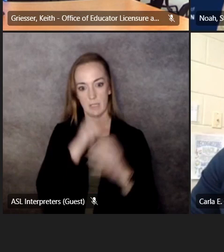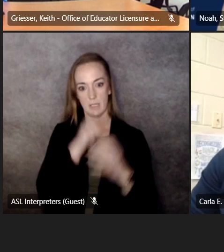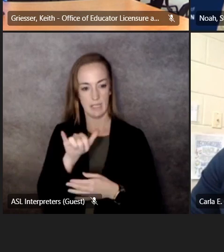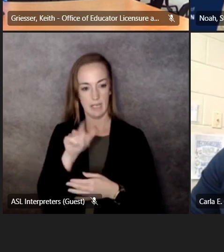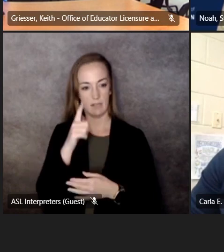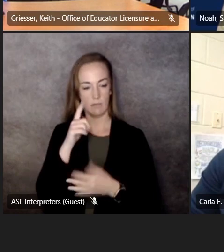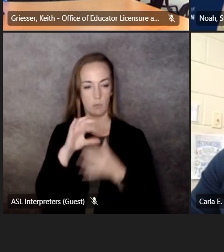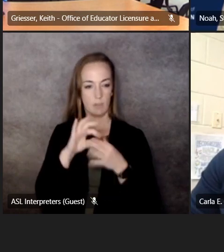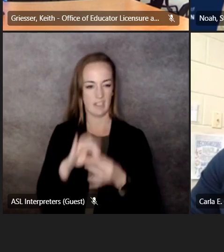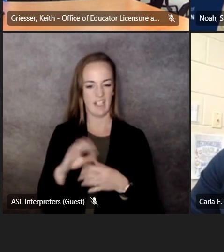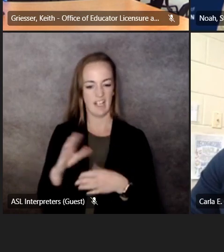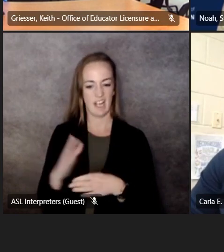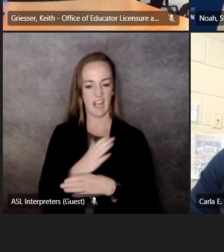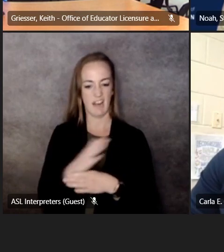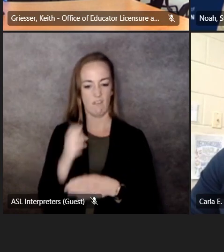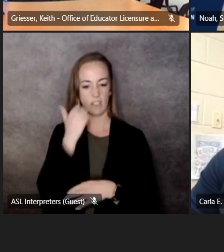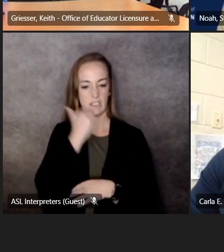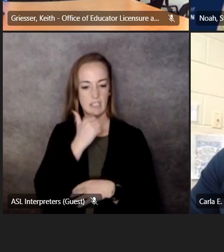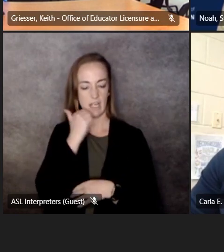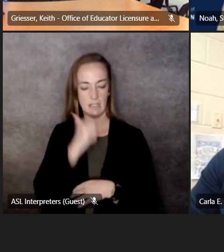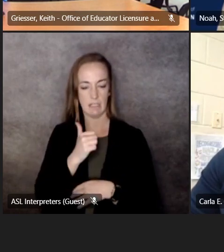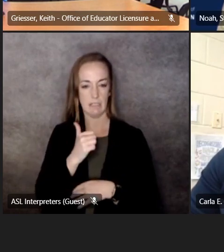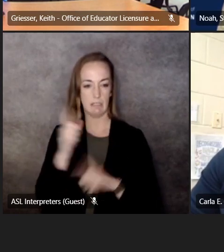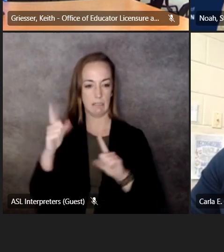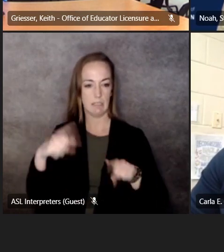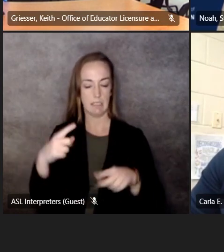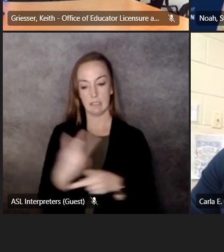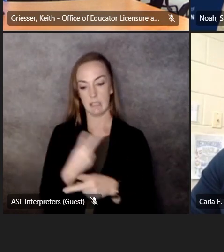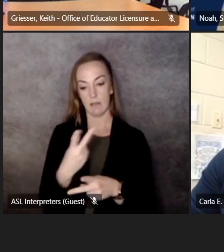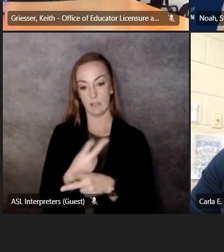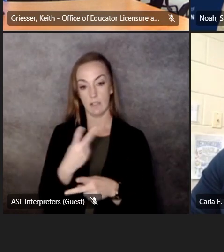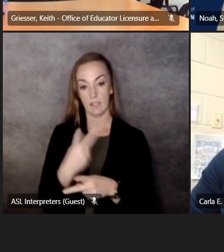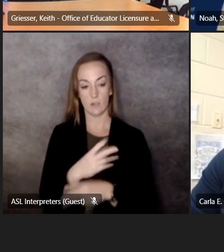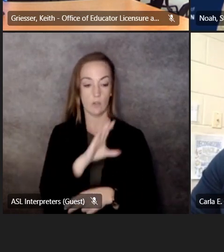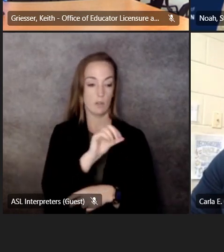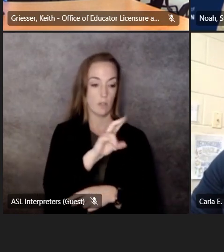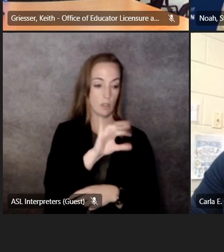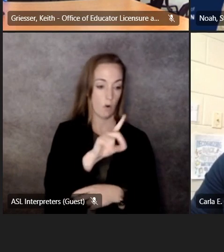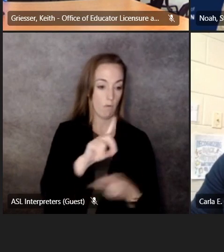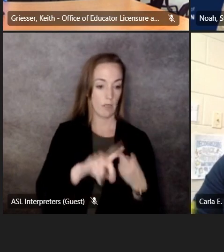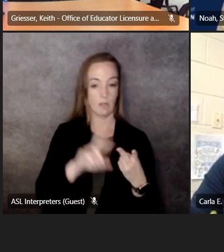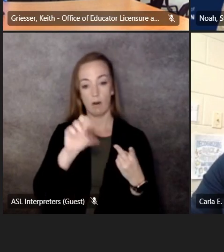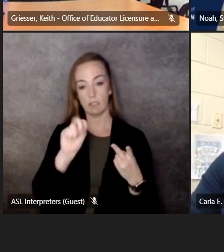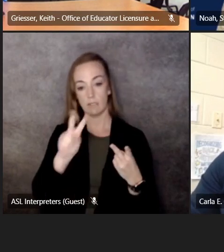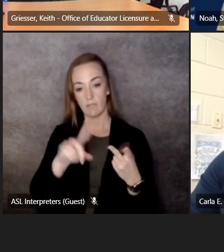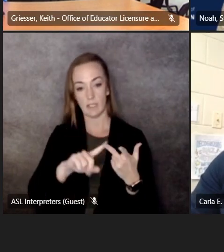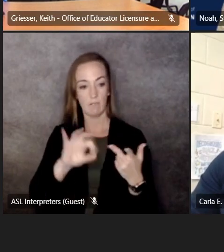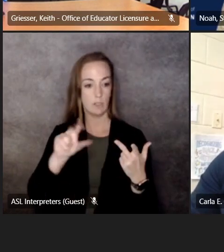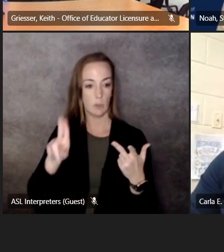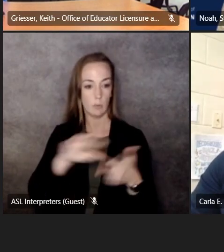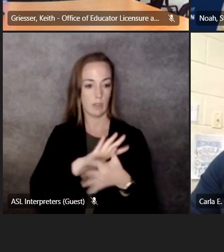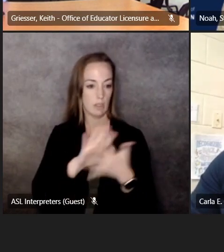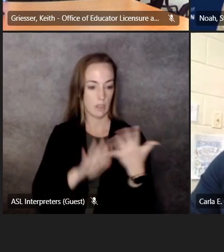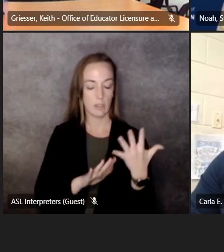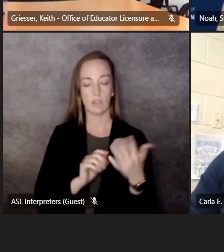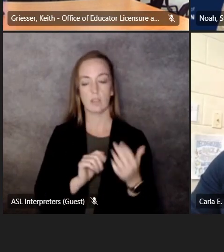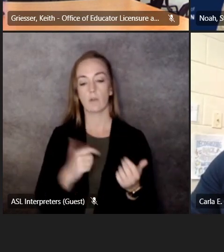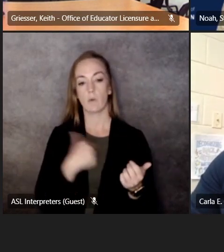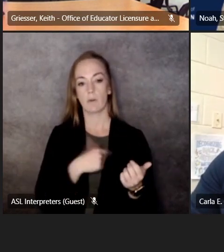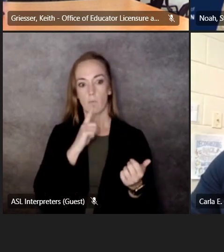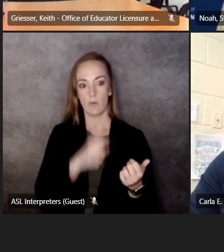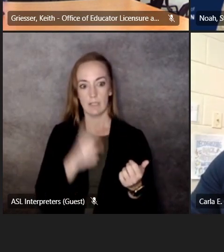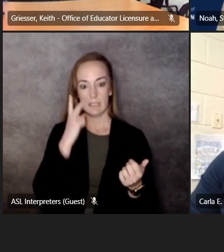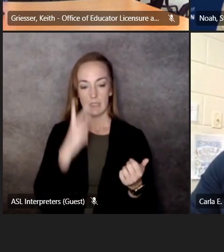attendance calculations, either because of COVID or because of RSV or the flu or some combination of all that, we've really seen a